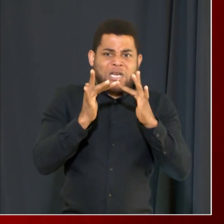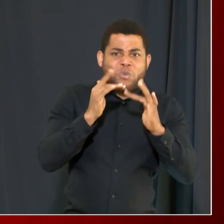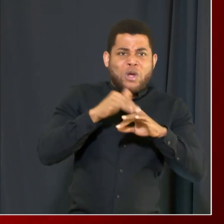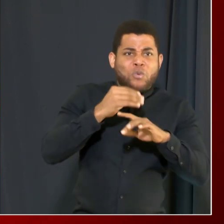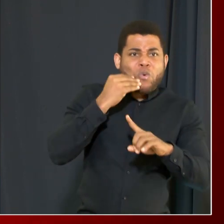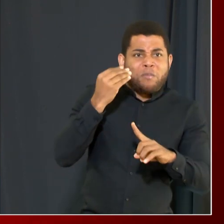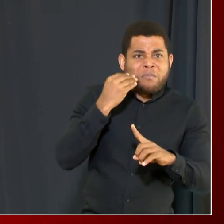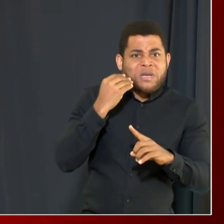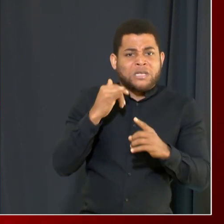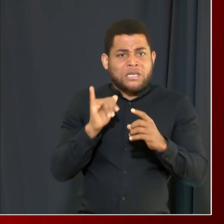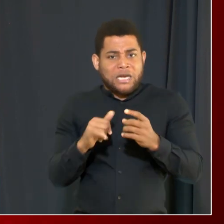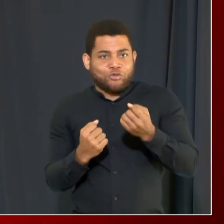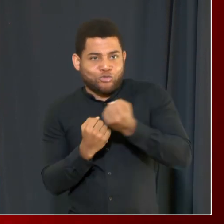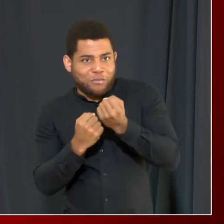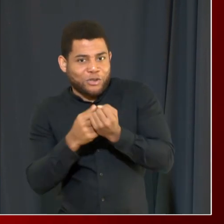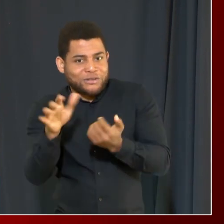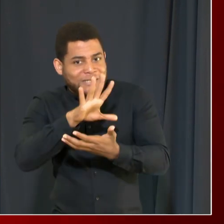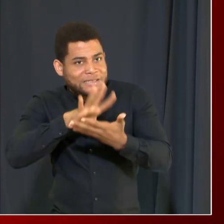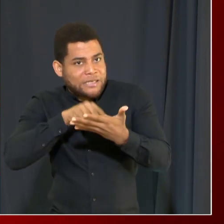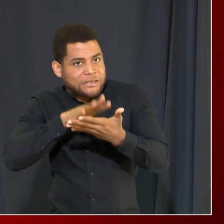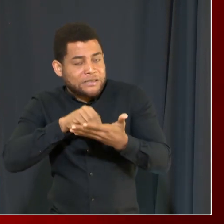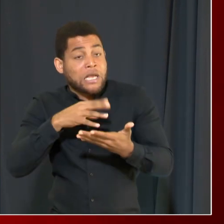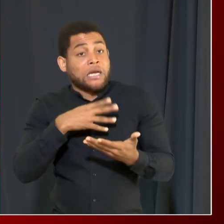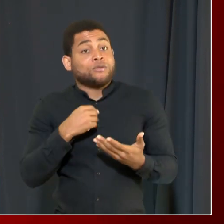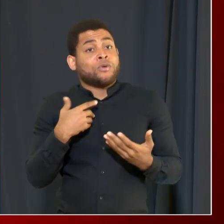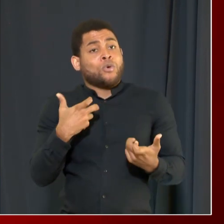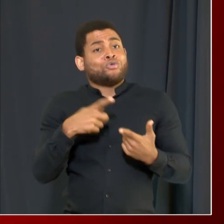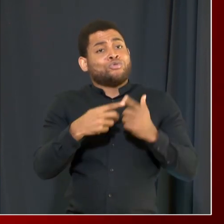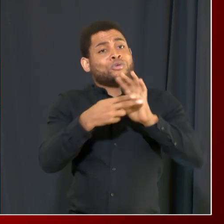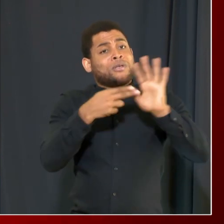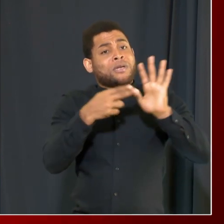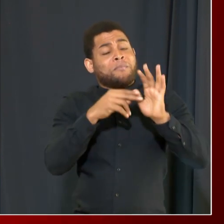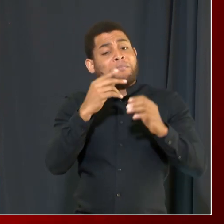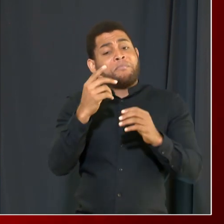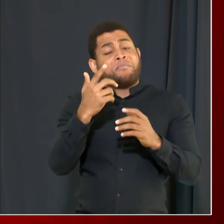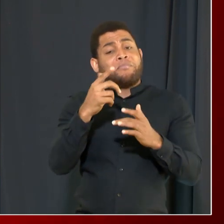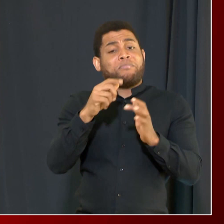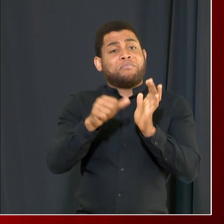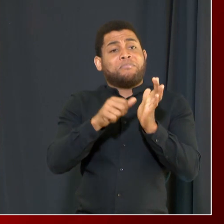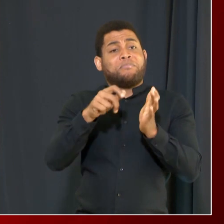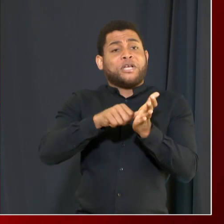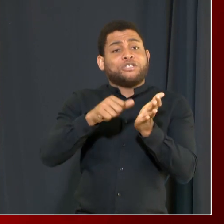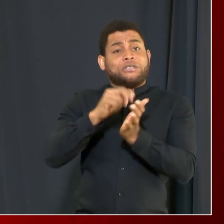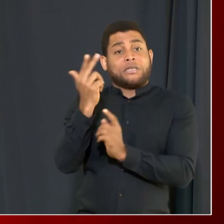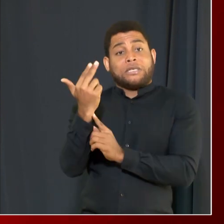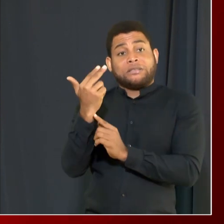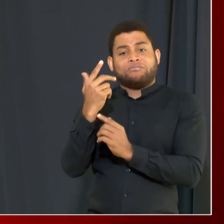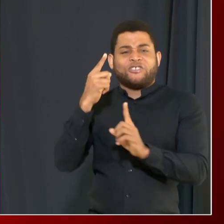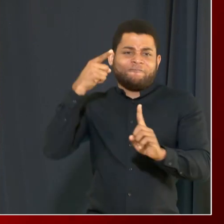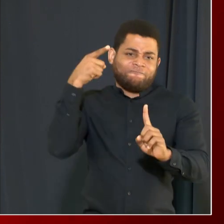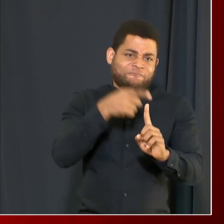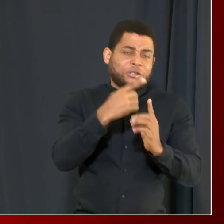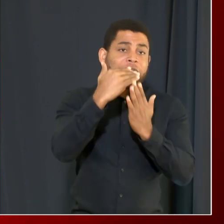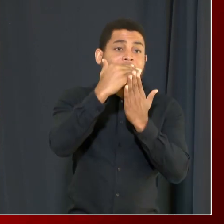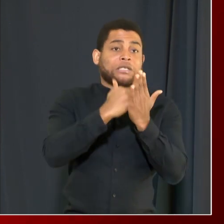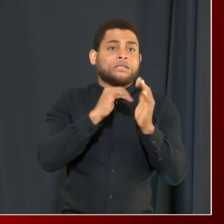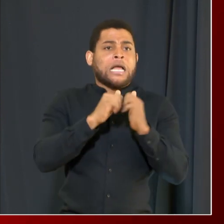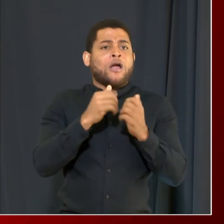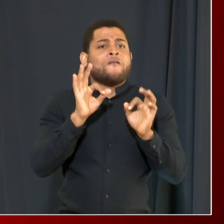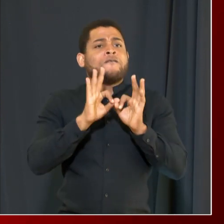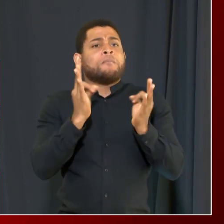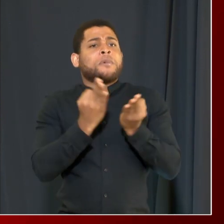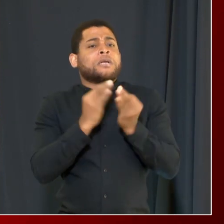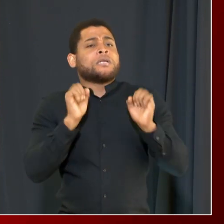learning. And I want to highlight page 13, which talks about as a full list of how families can tap